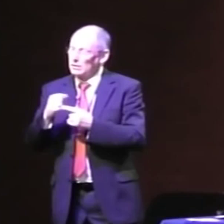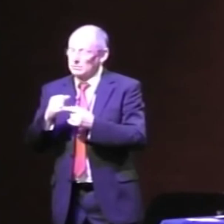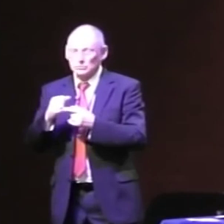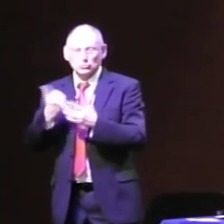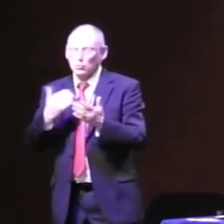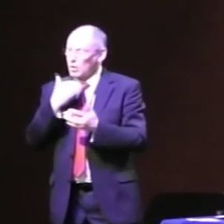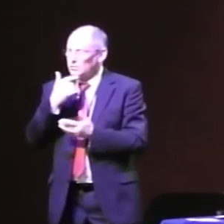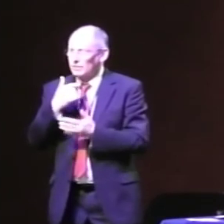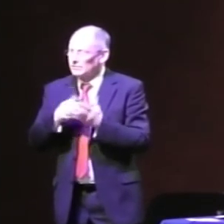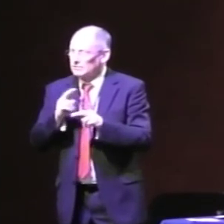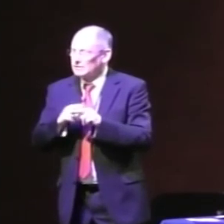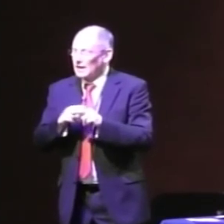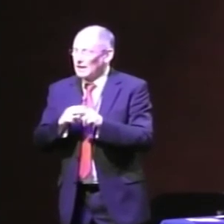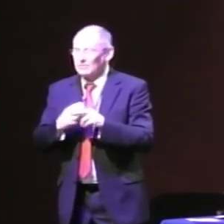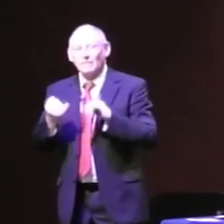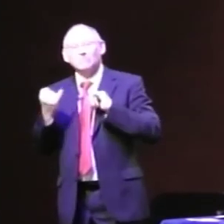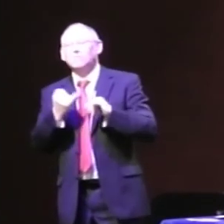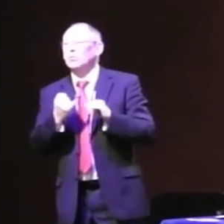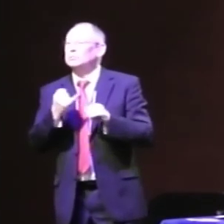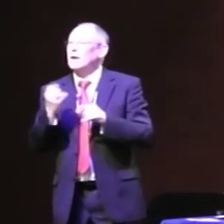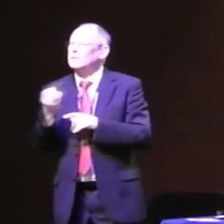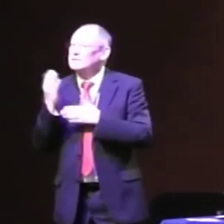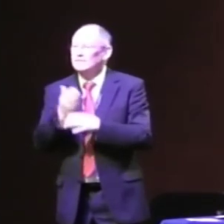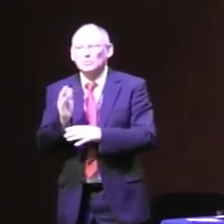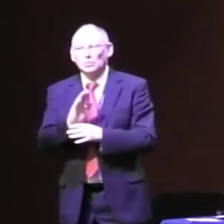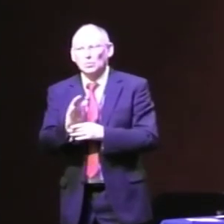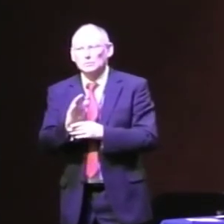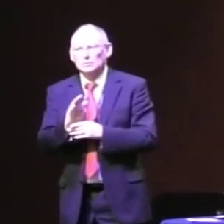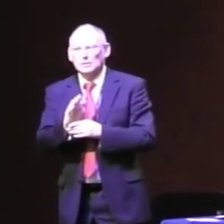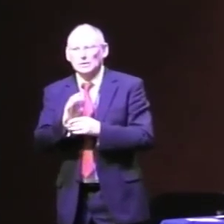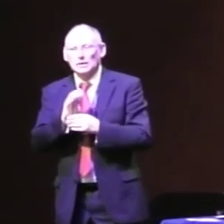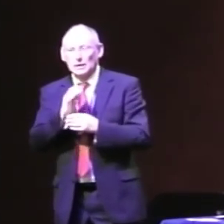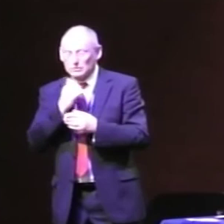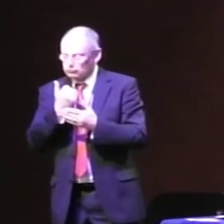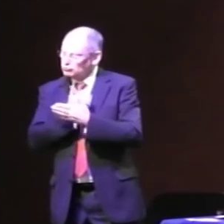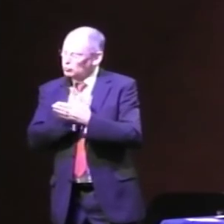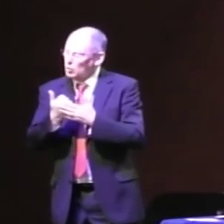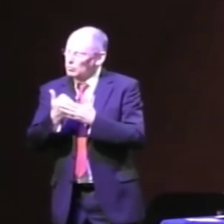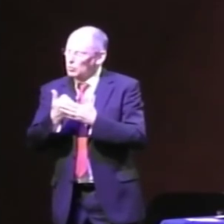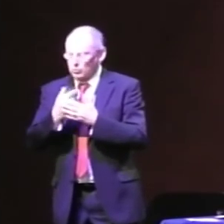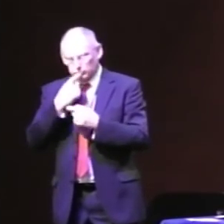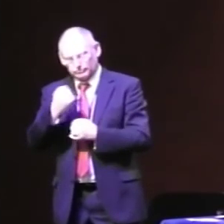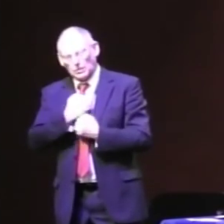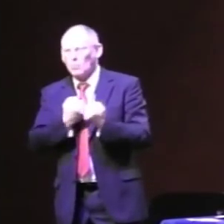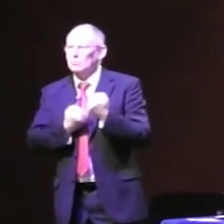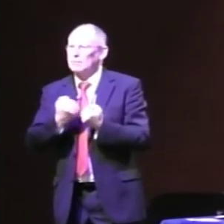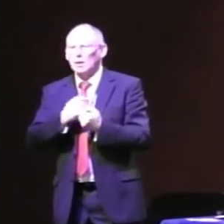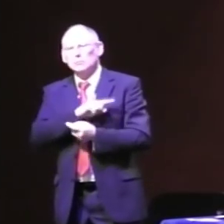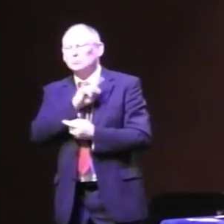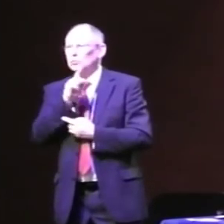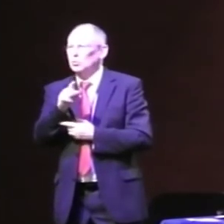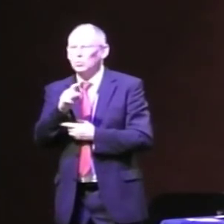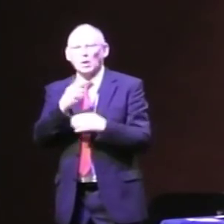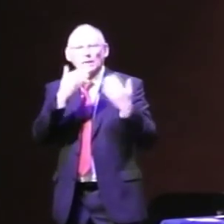We are under-resourced, and this is no fault of the ambulance service. It is not uncommon for members being called out to attend a